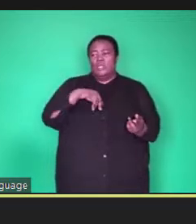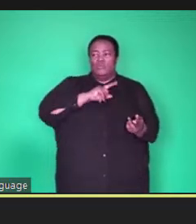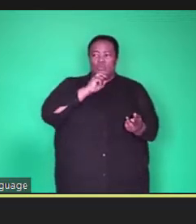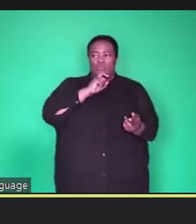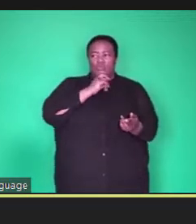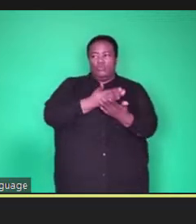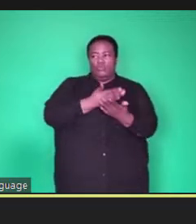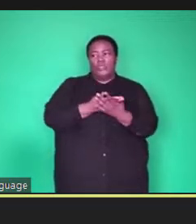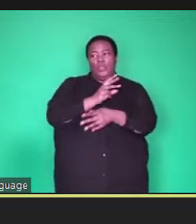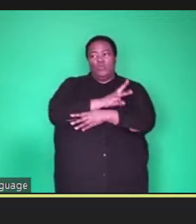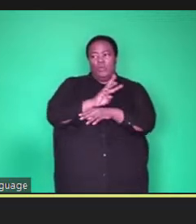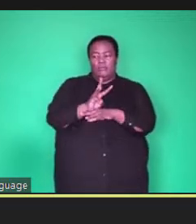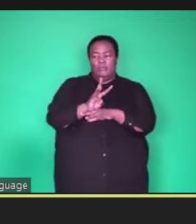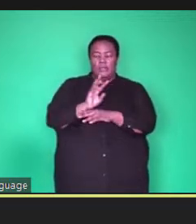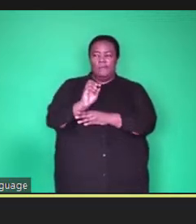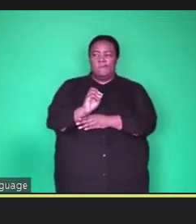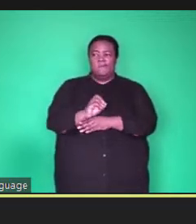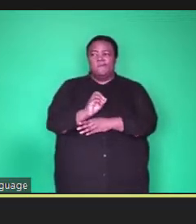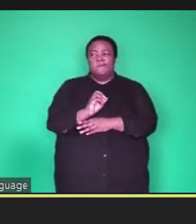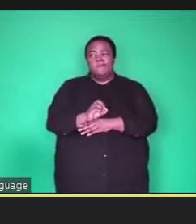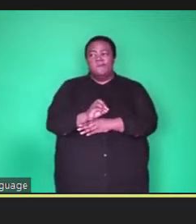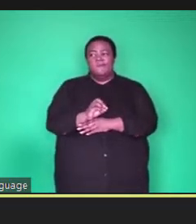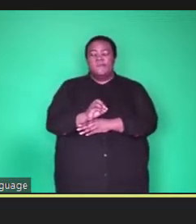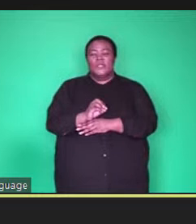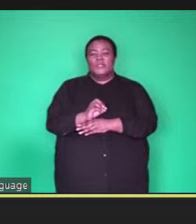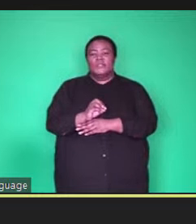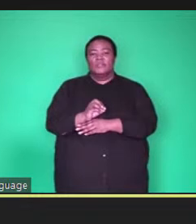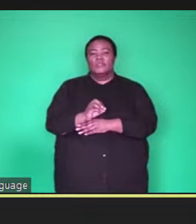website, and the actual scripts to